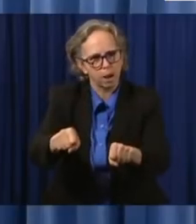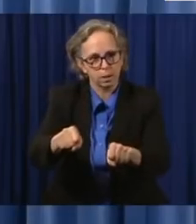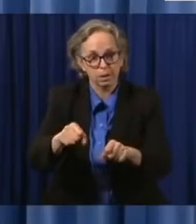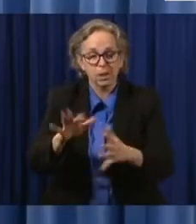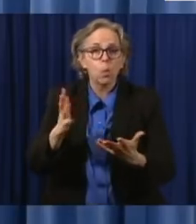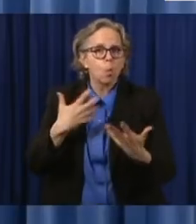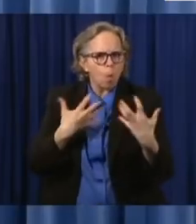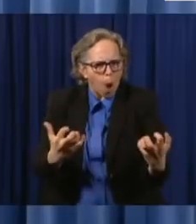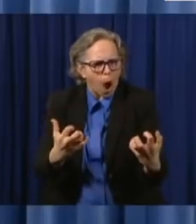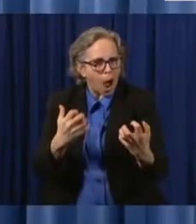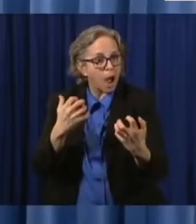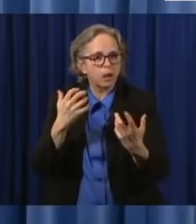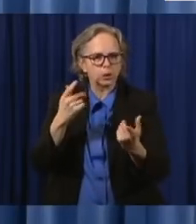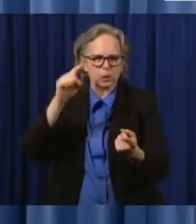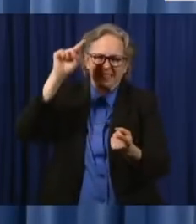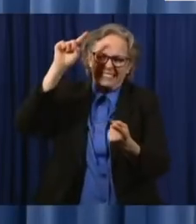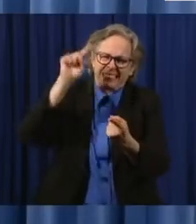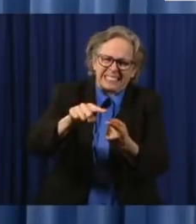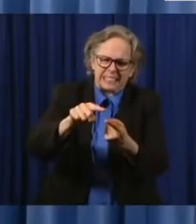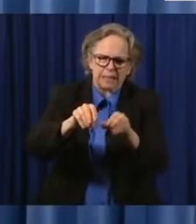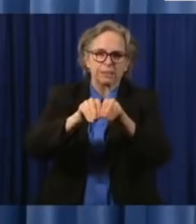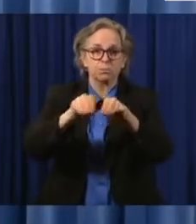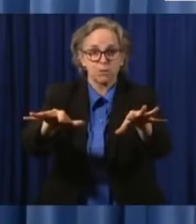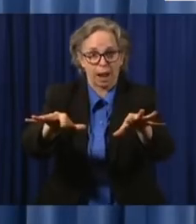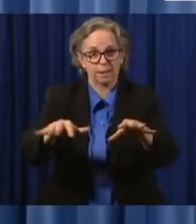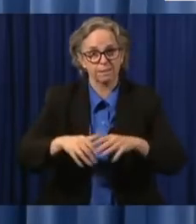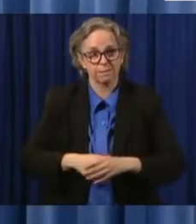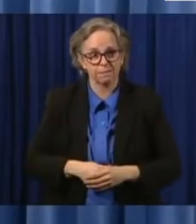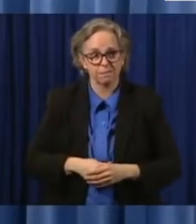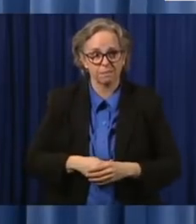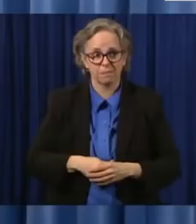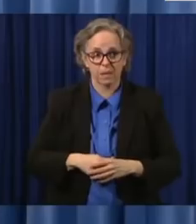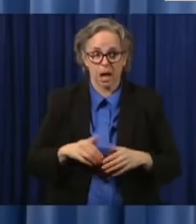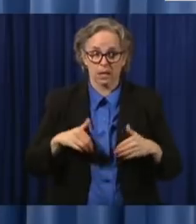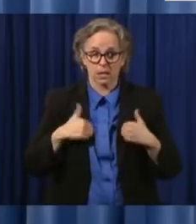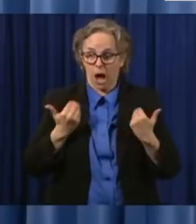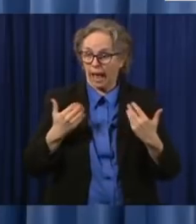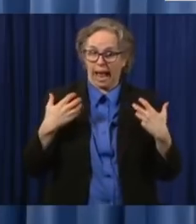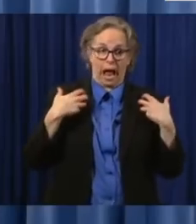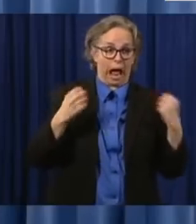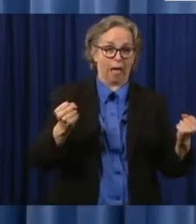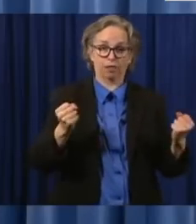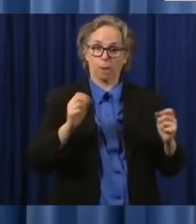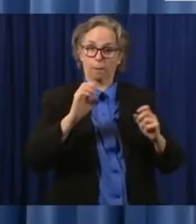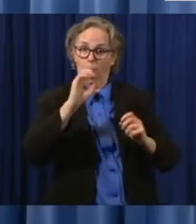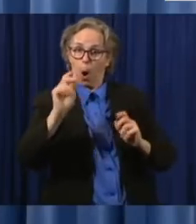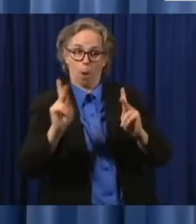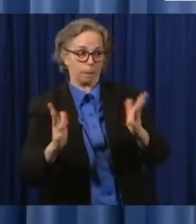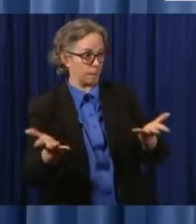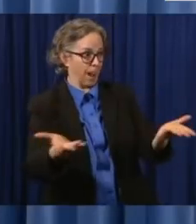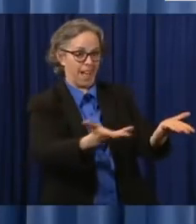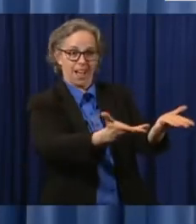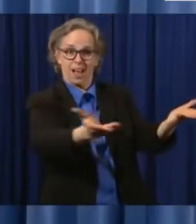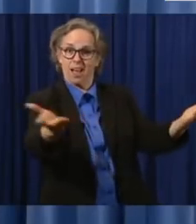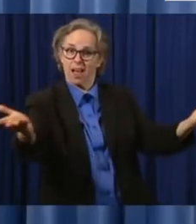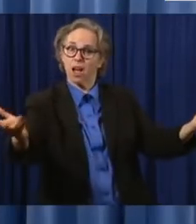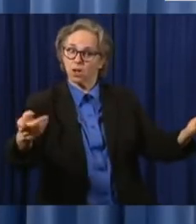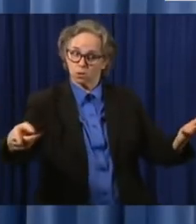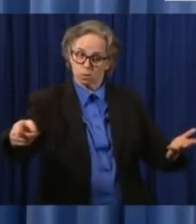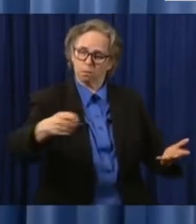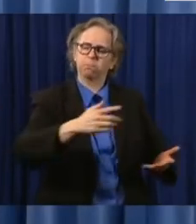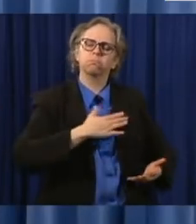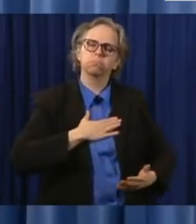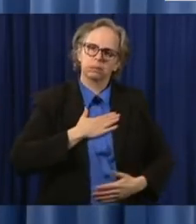the spread of COVID-19. Young, healthy Ohioans should take protective action, and